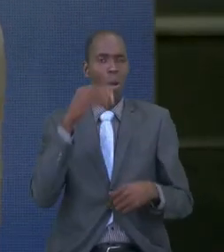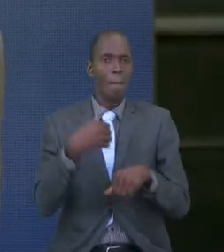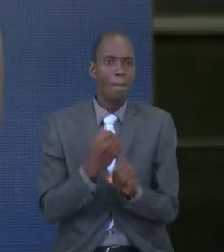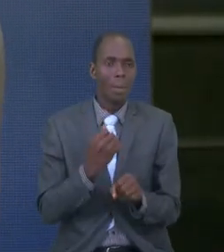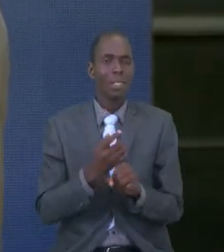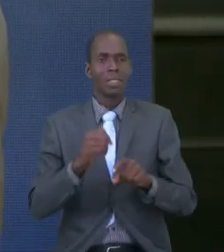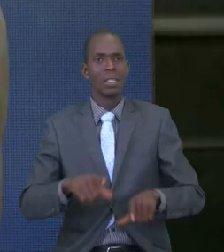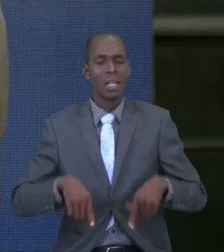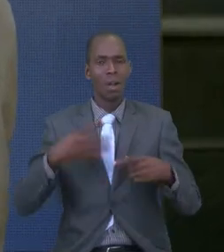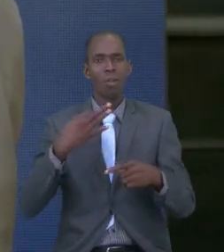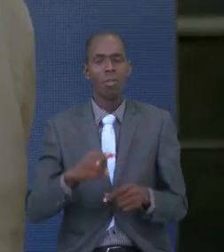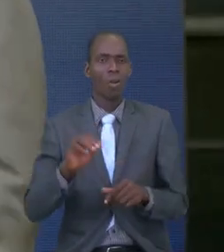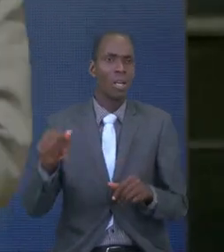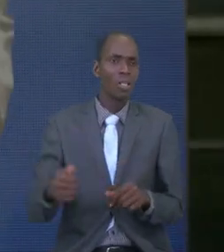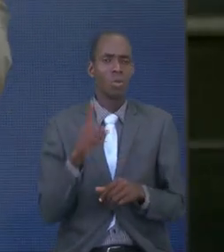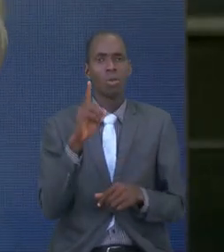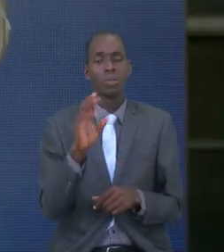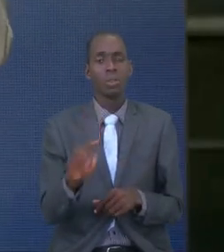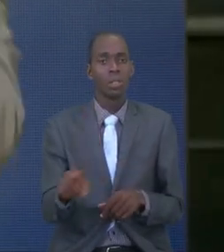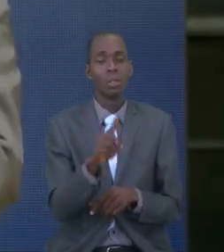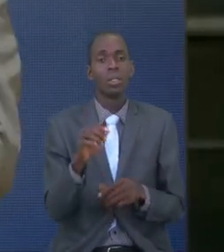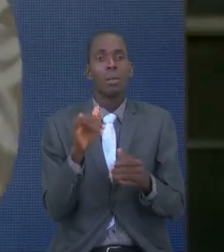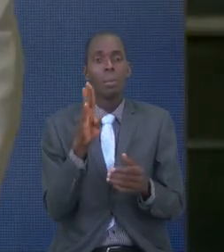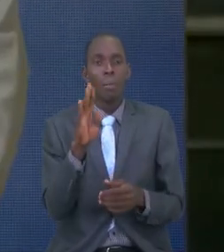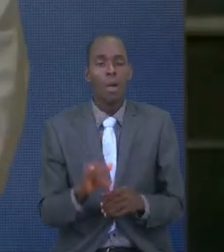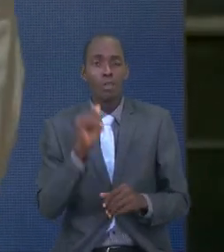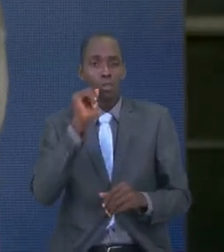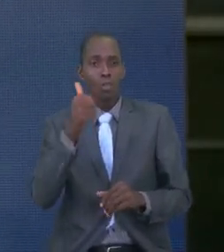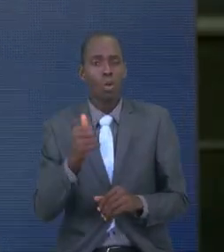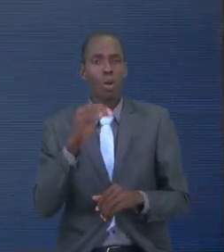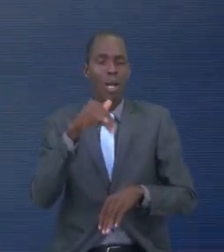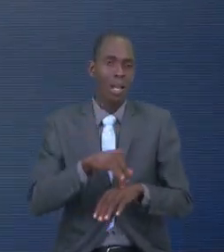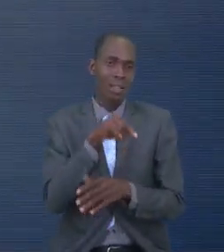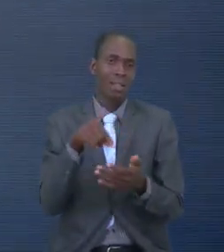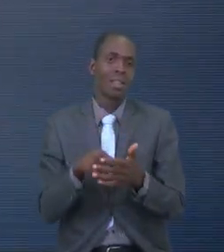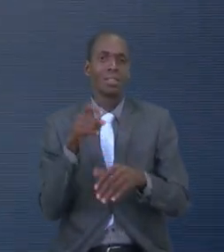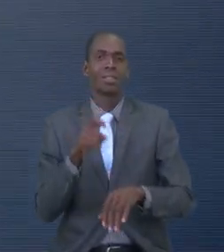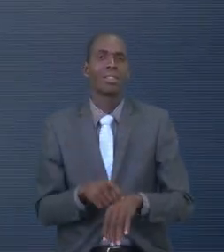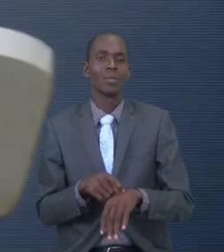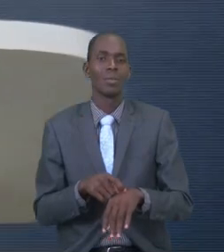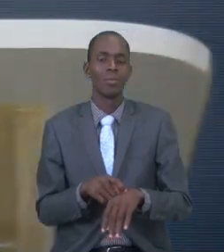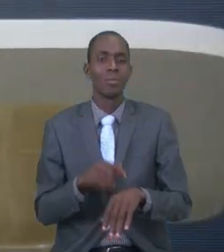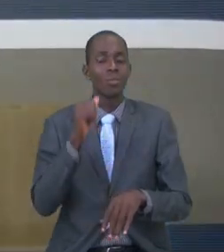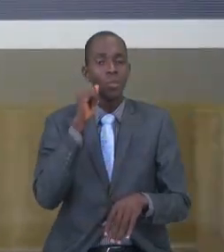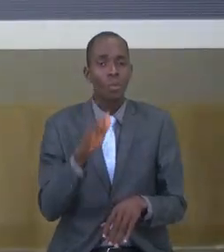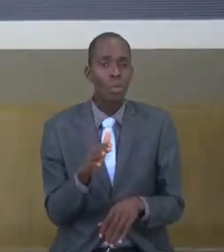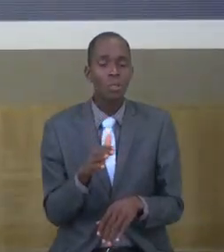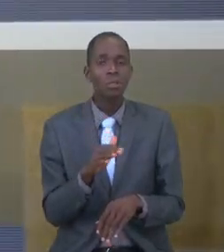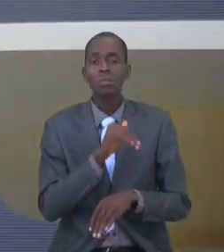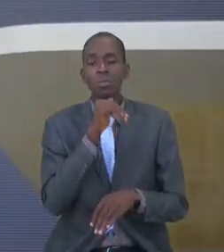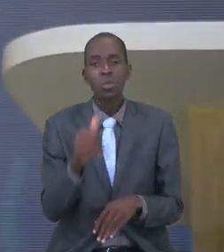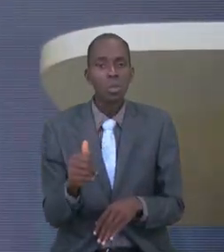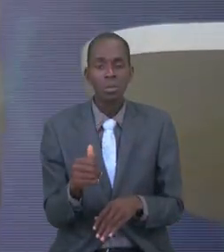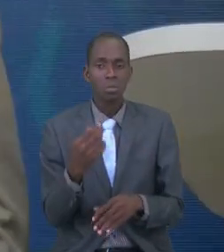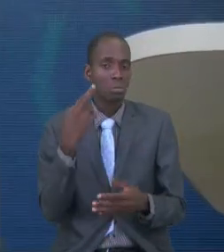of them by tomorrow about this time. She didn't reckon with God.